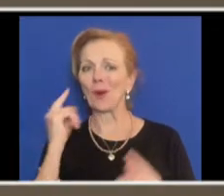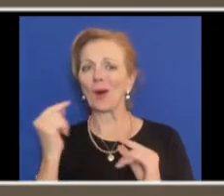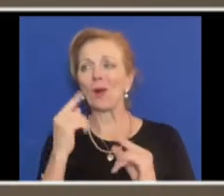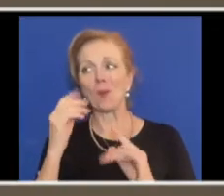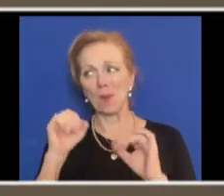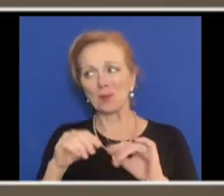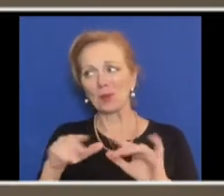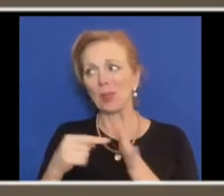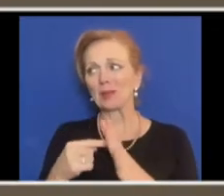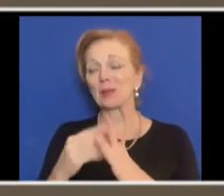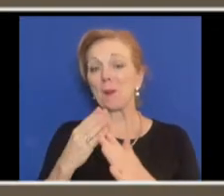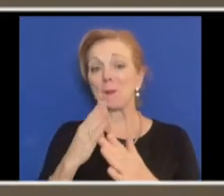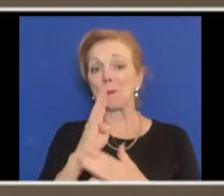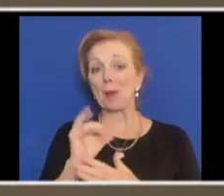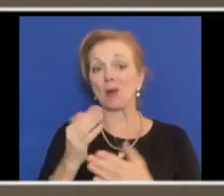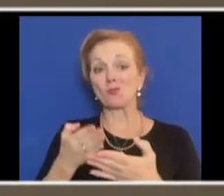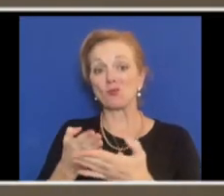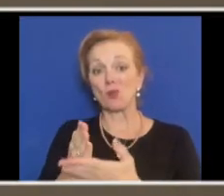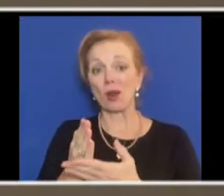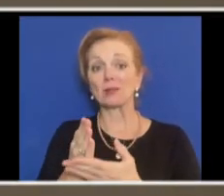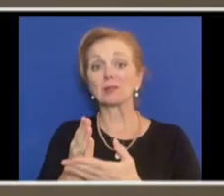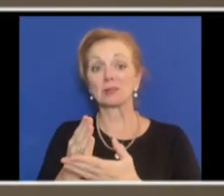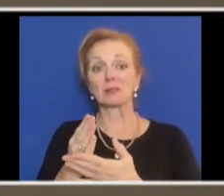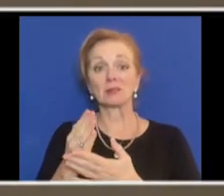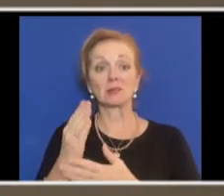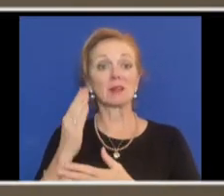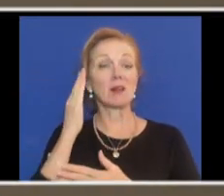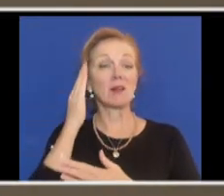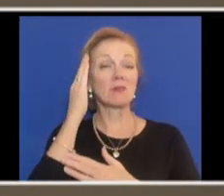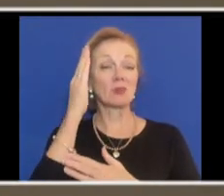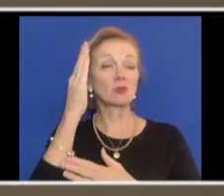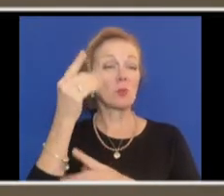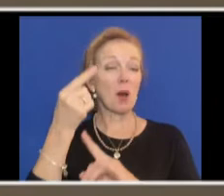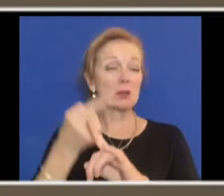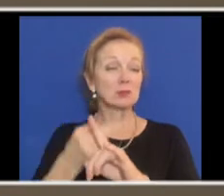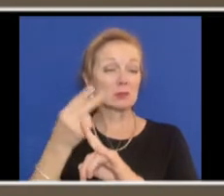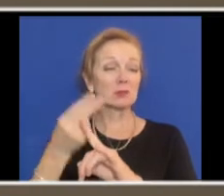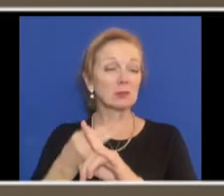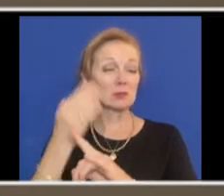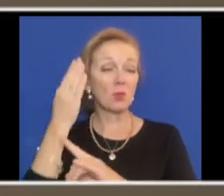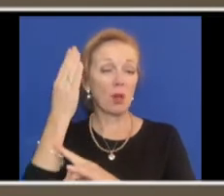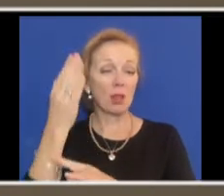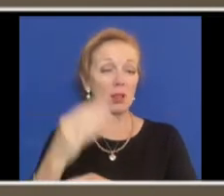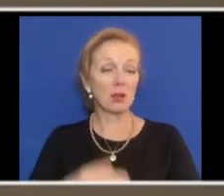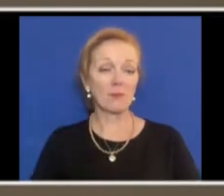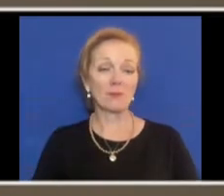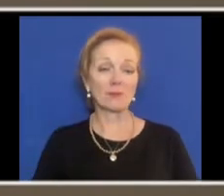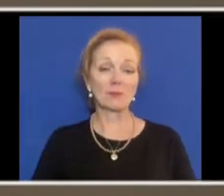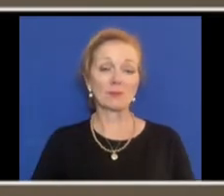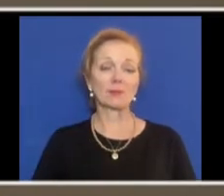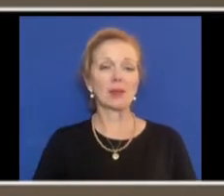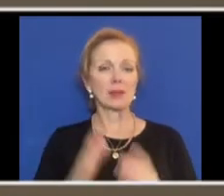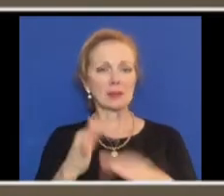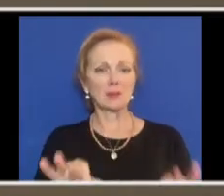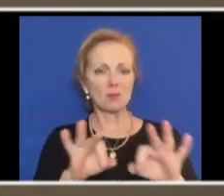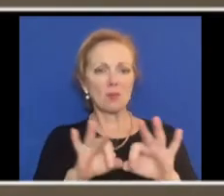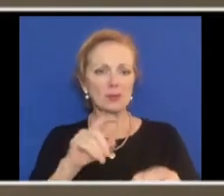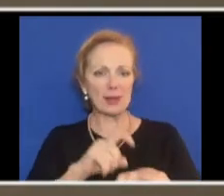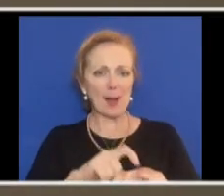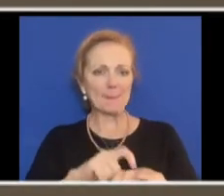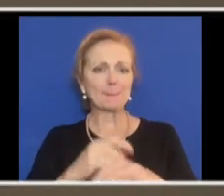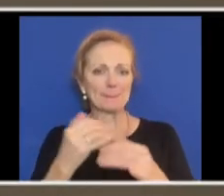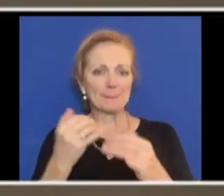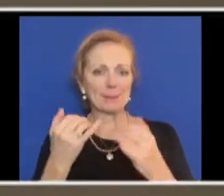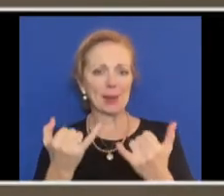like this buy right in the coming uh in in the coming months so I think this is an important moment to realize you can have